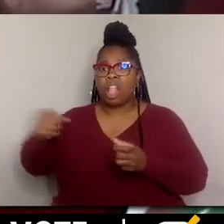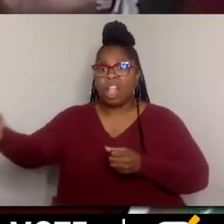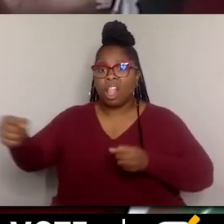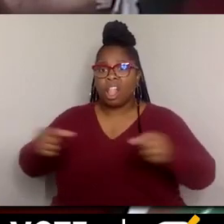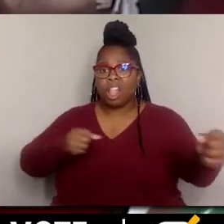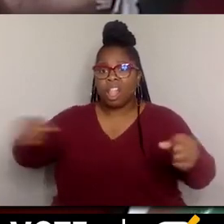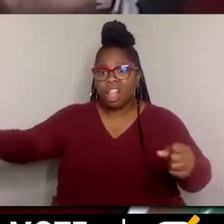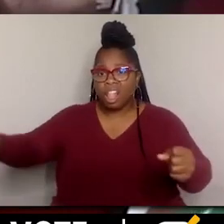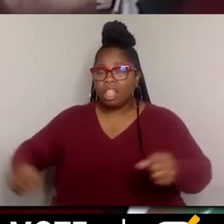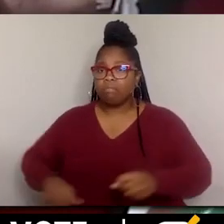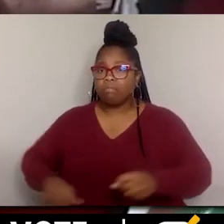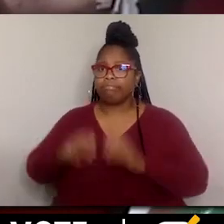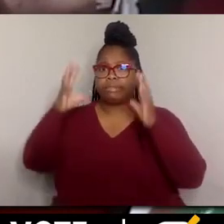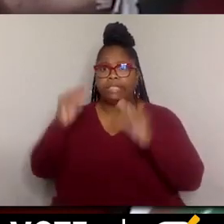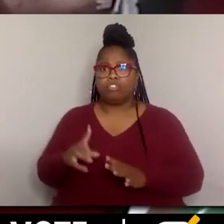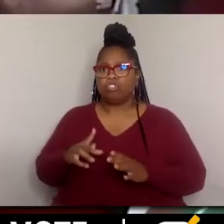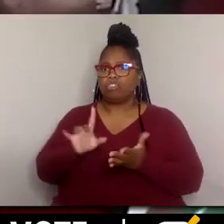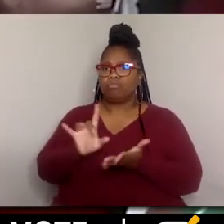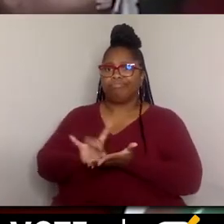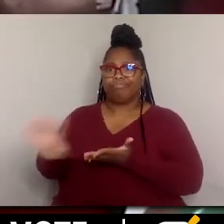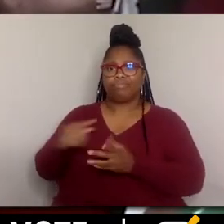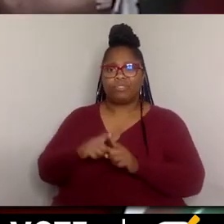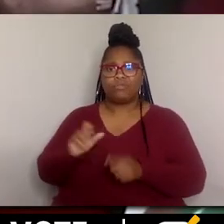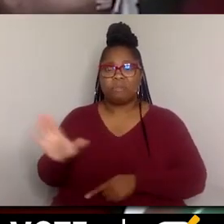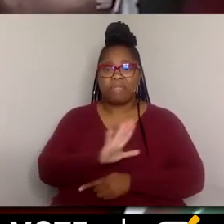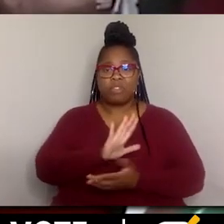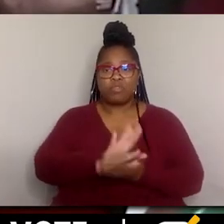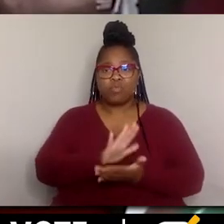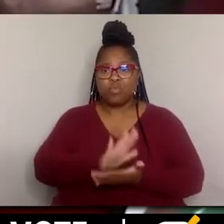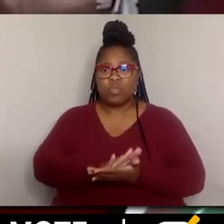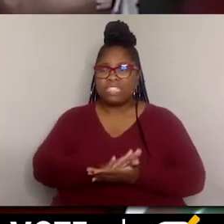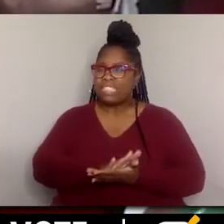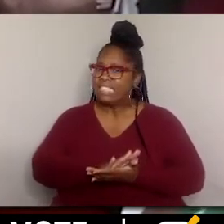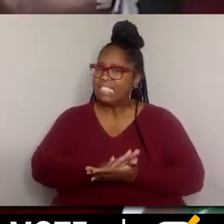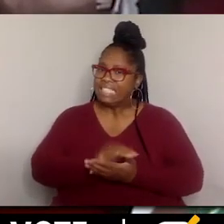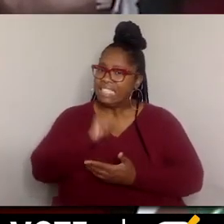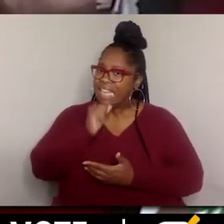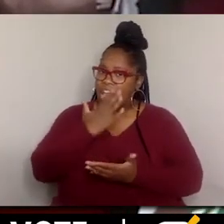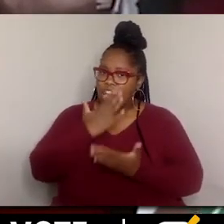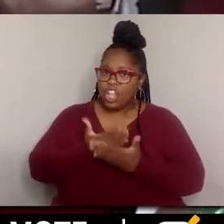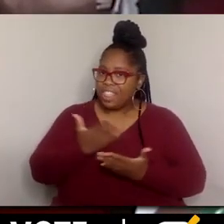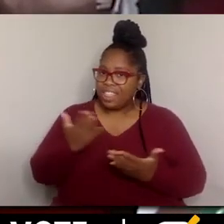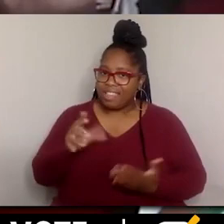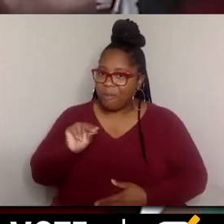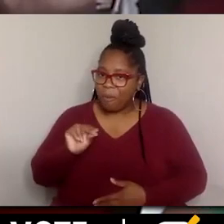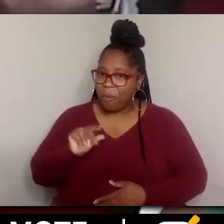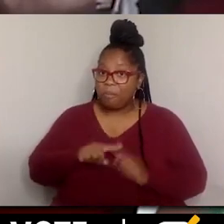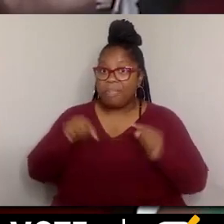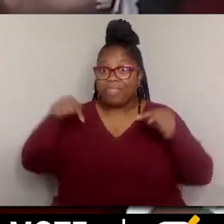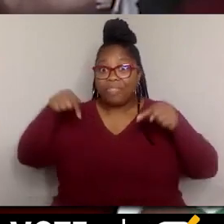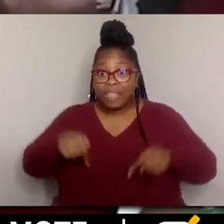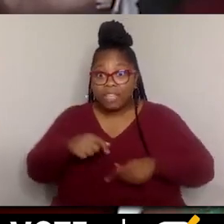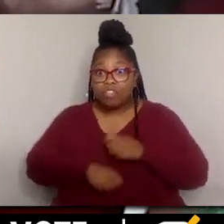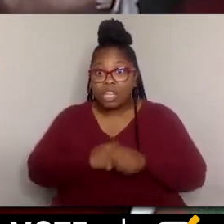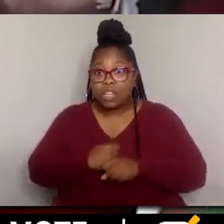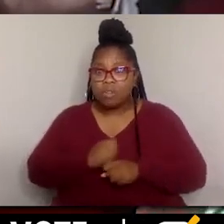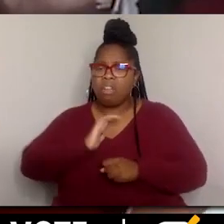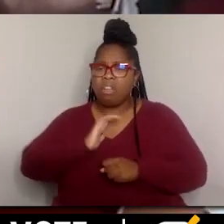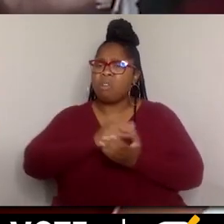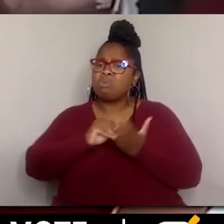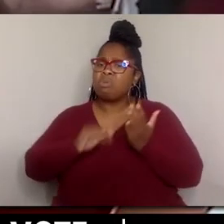being displaced from their schools. It's never a good thing, but this year, our students need